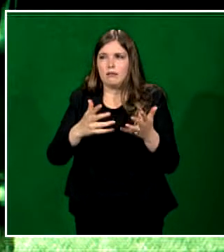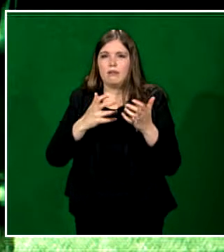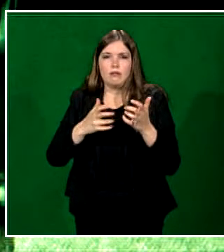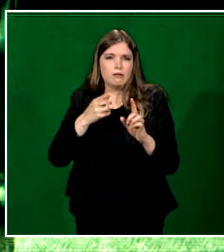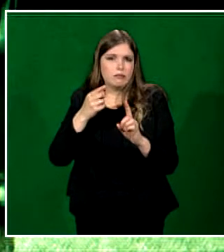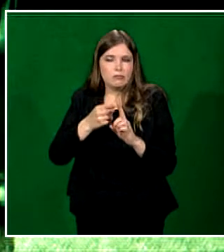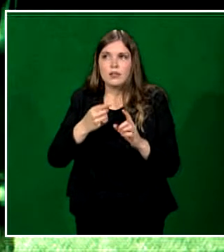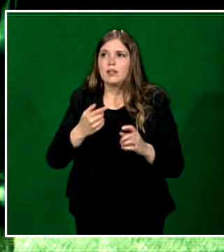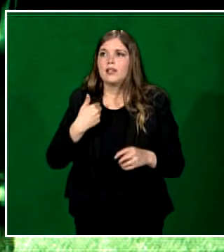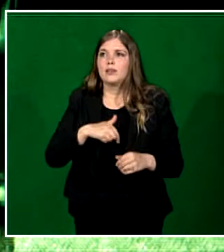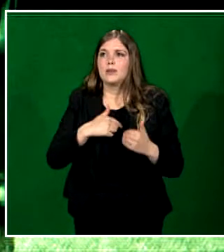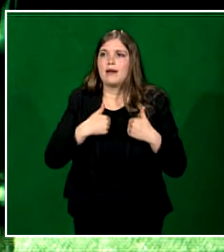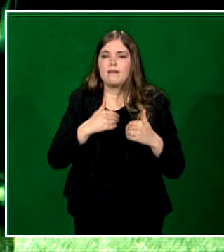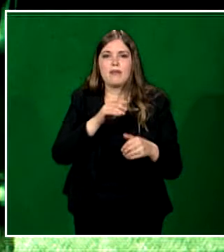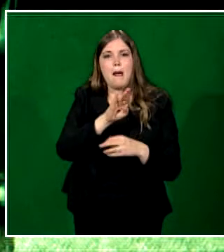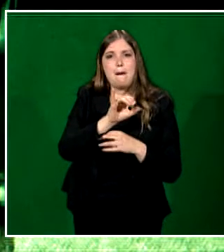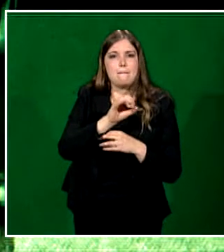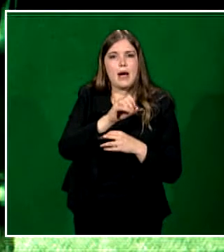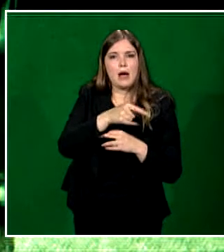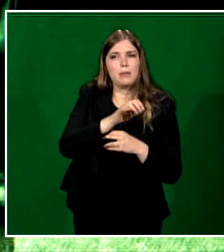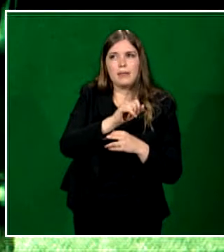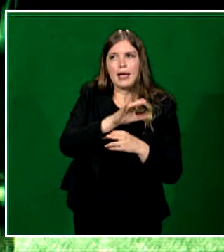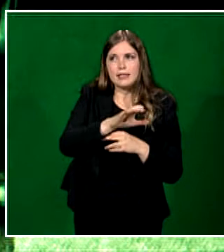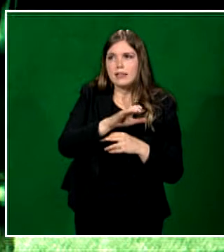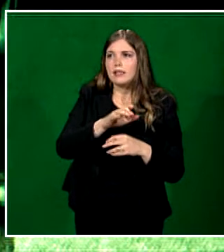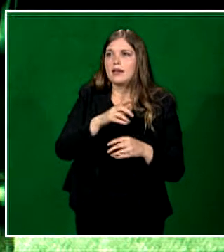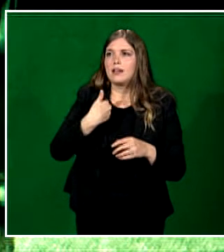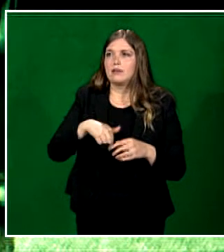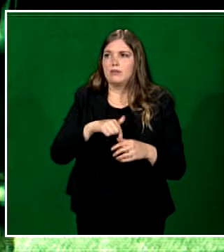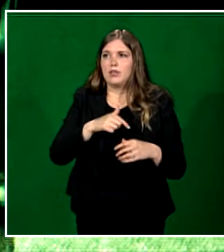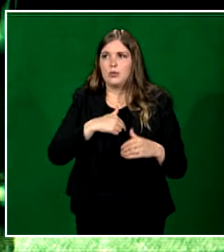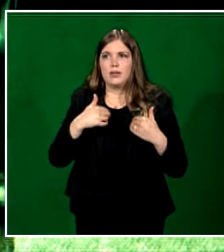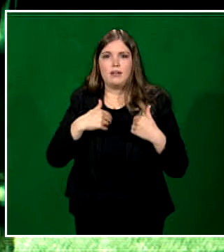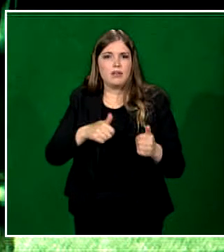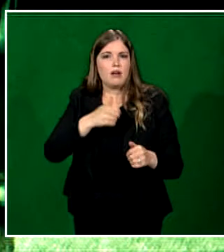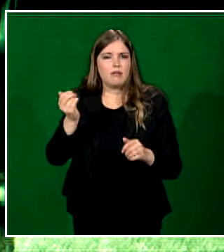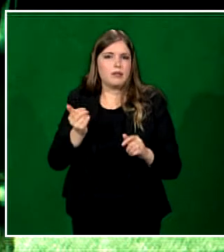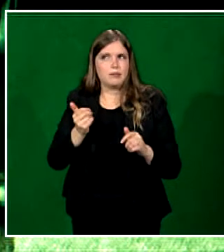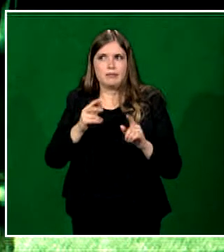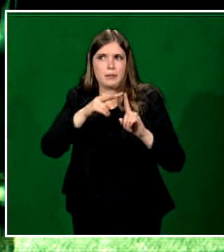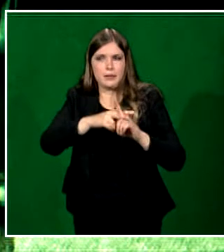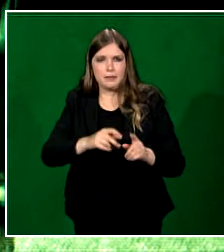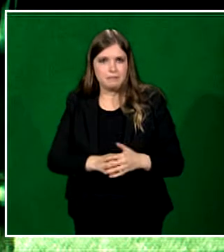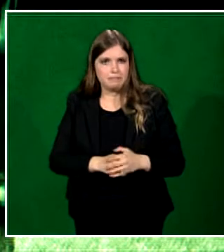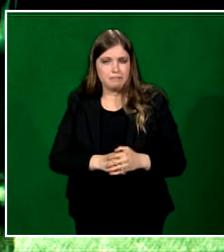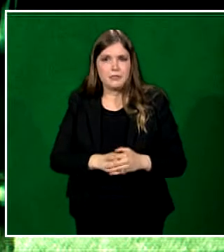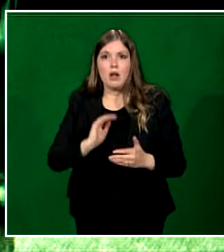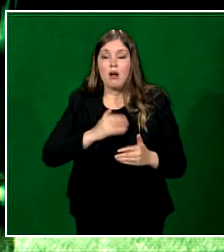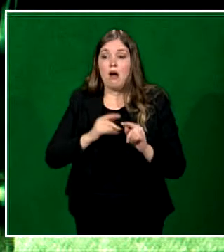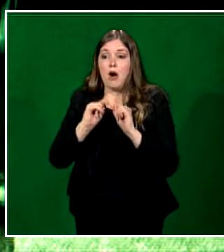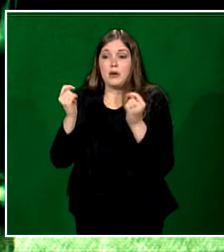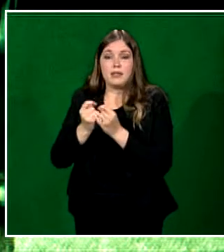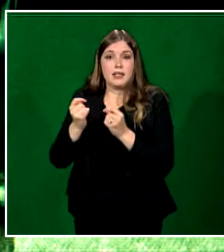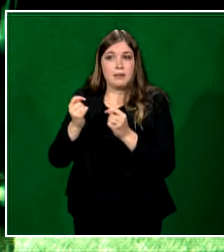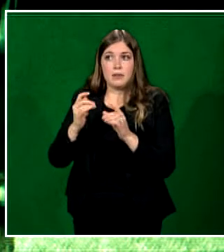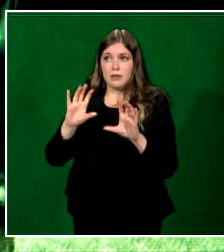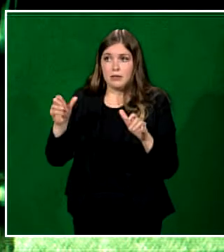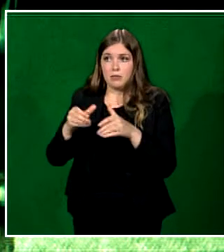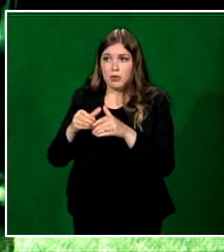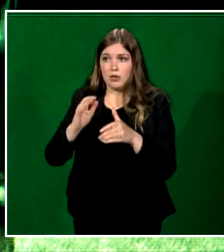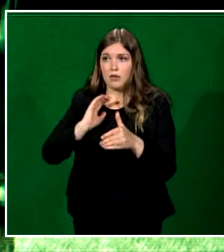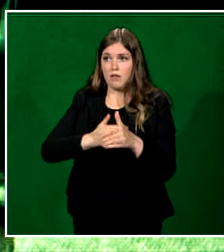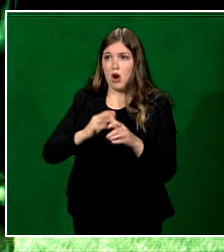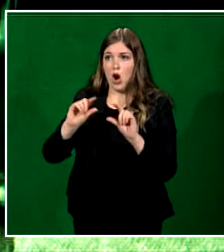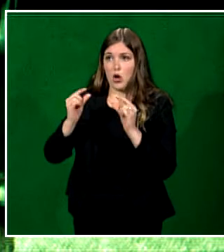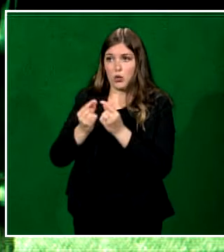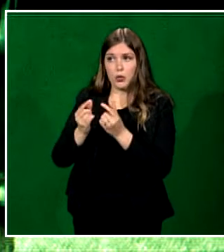innovations like bioplastics an opportunity to emerge and go into wide-scale application. Next slide. Our team is composed of a multidisciplinary group, and we